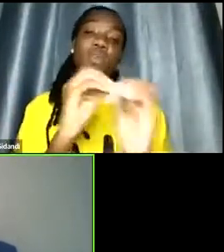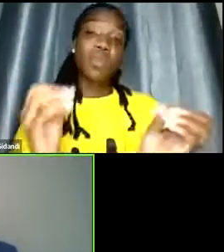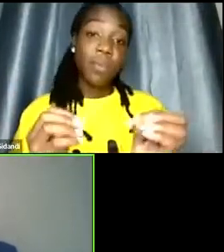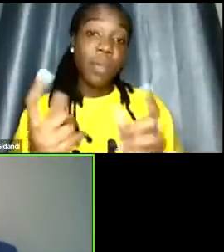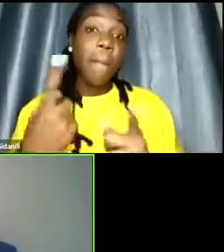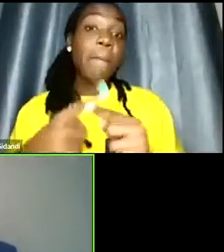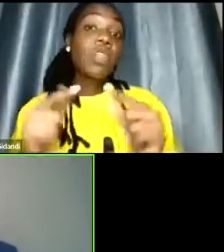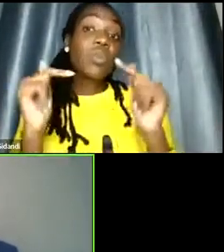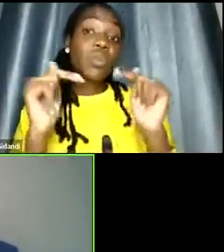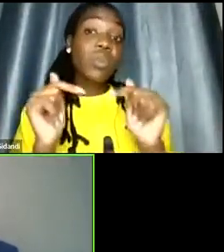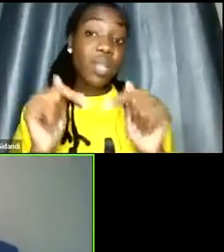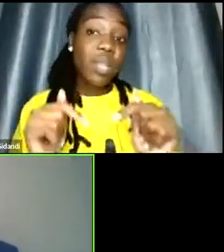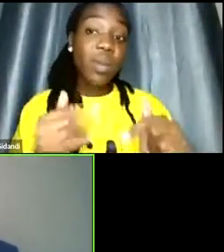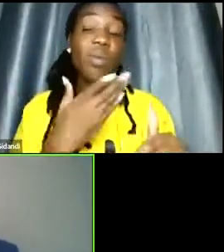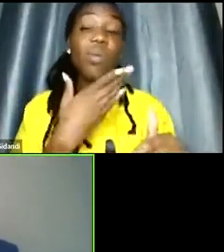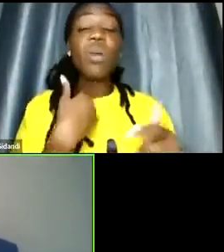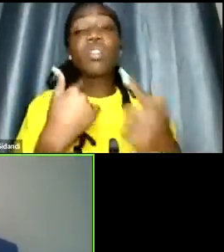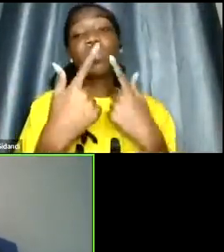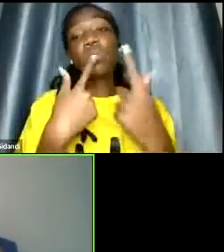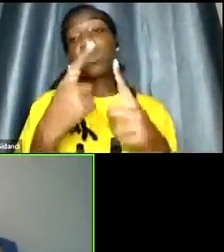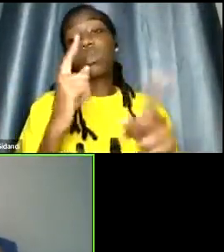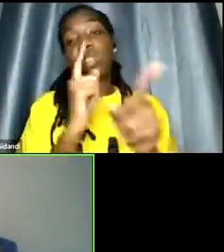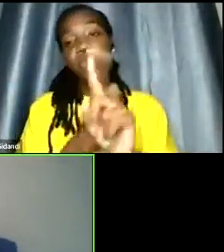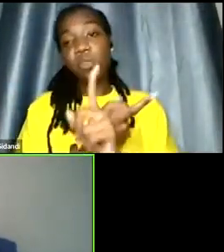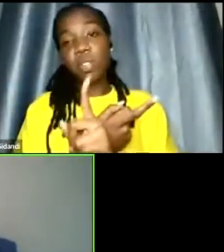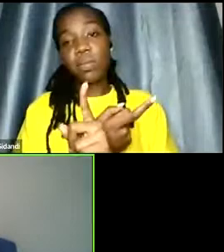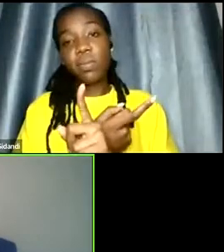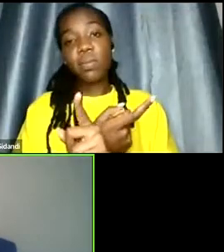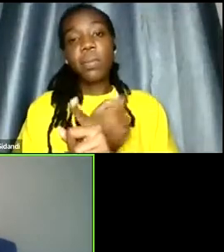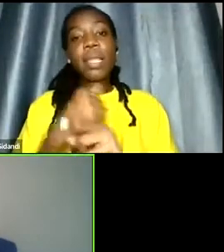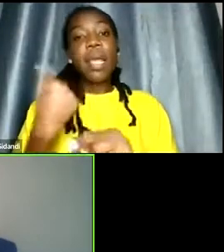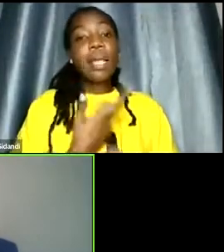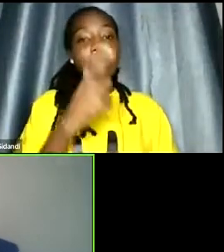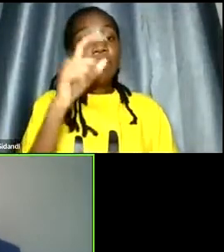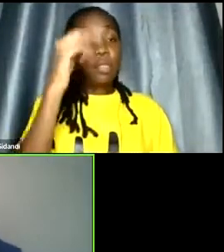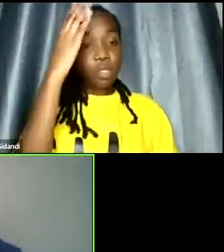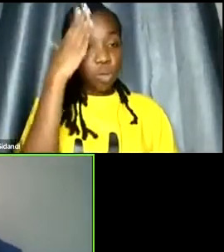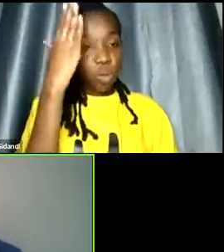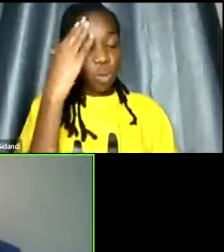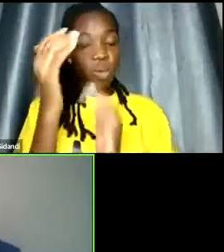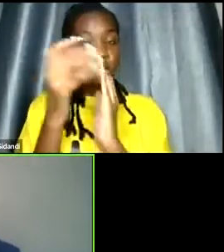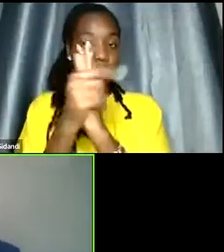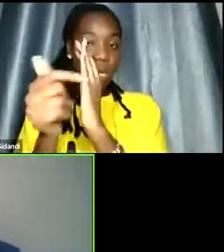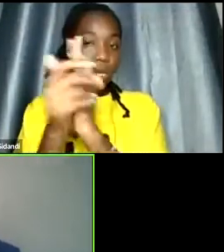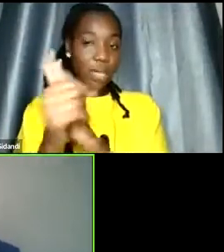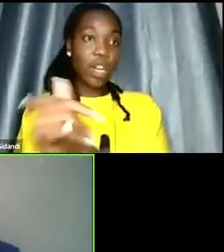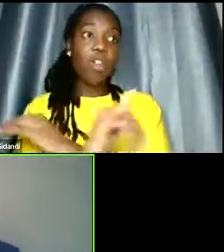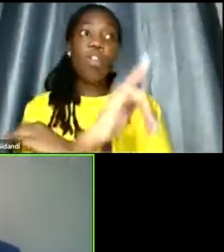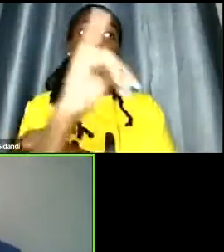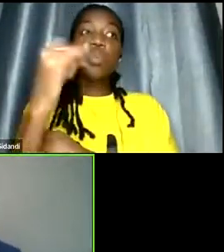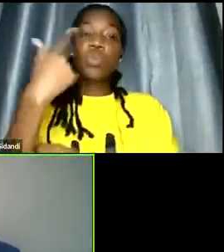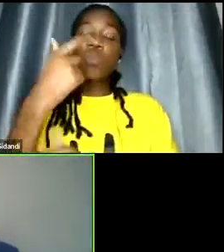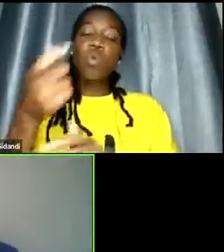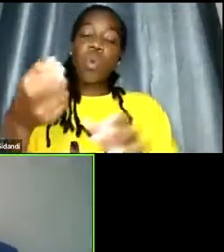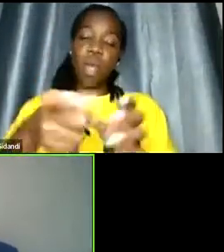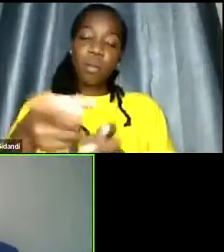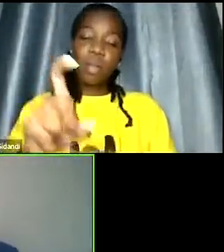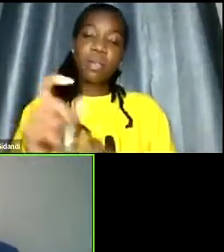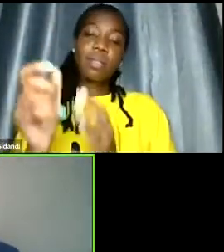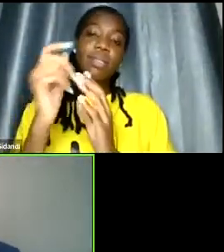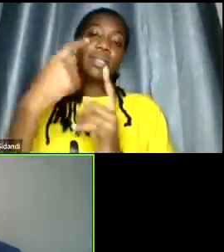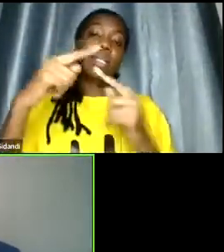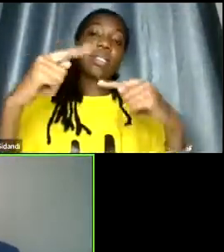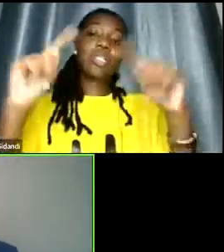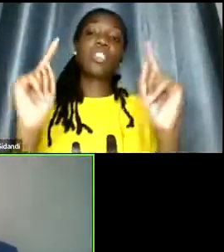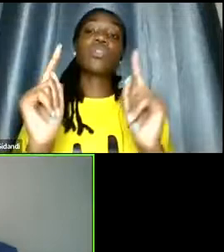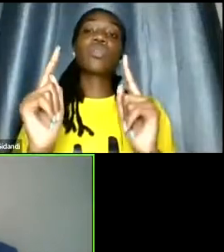know differently. We know talent to be those people that form part of your succession pool. What